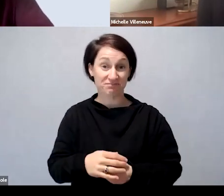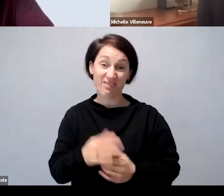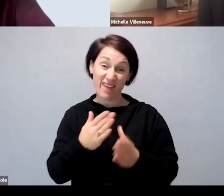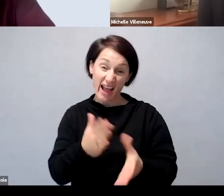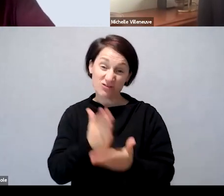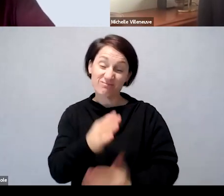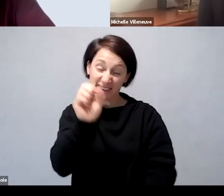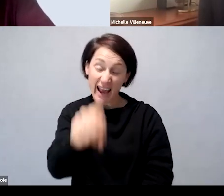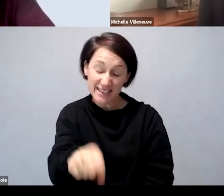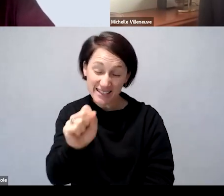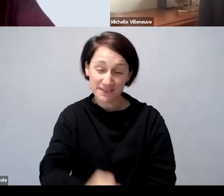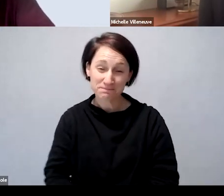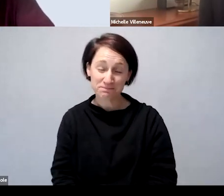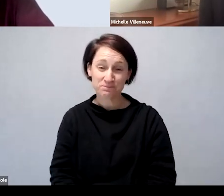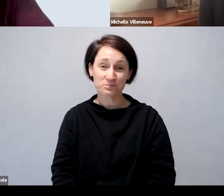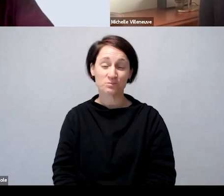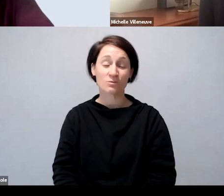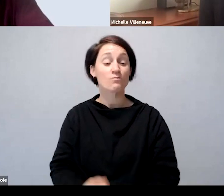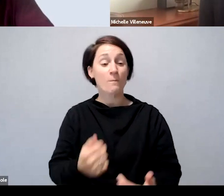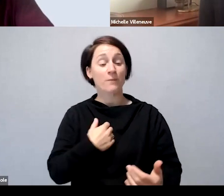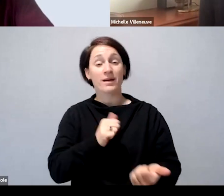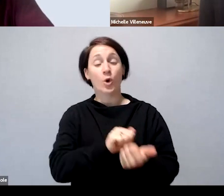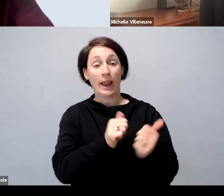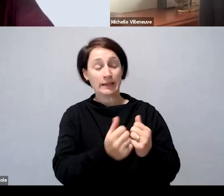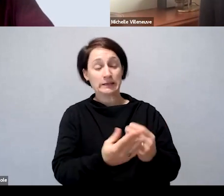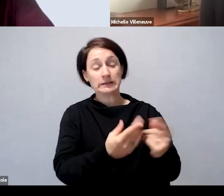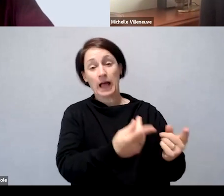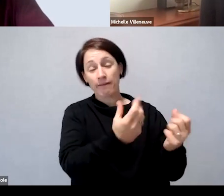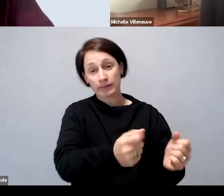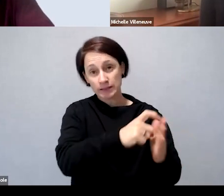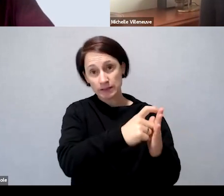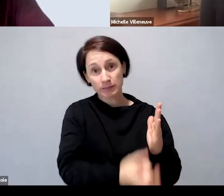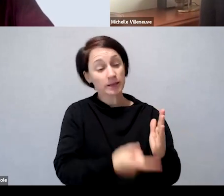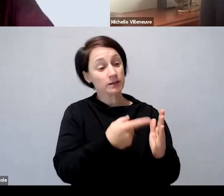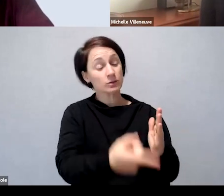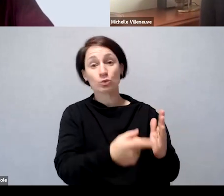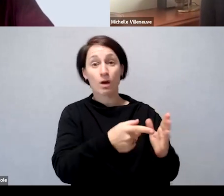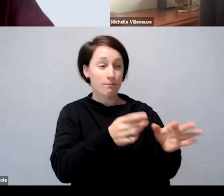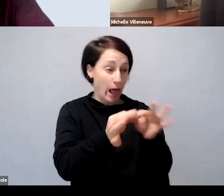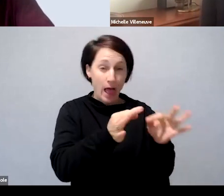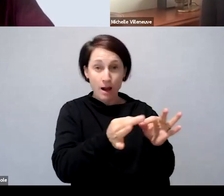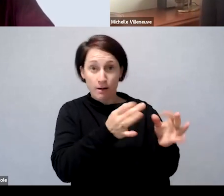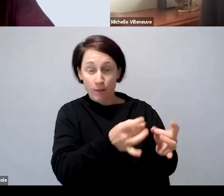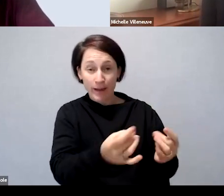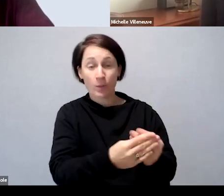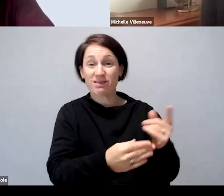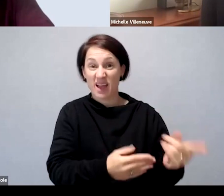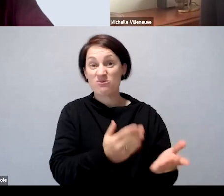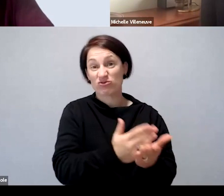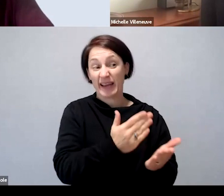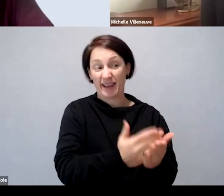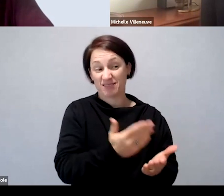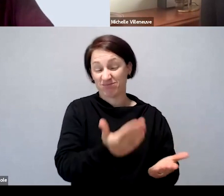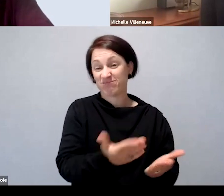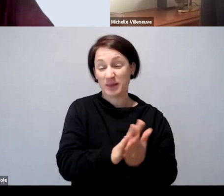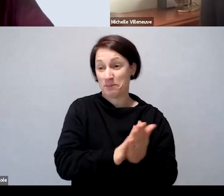of my colleagues with disability, when you design with people with disability at the center, you actually end up designing for